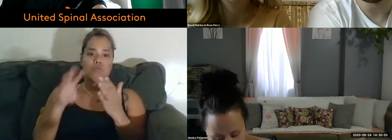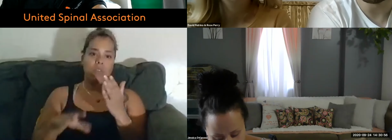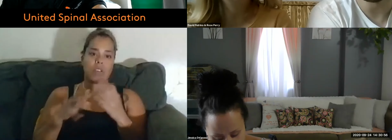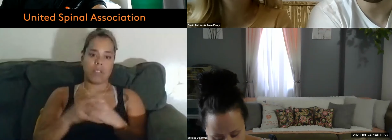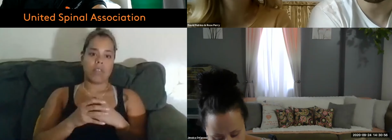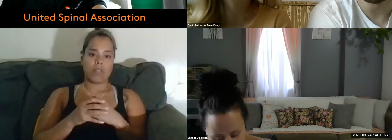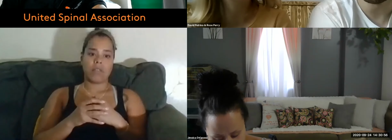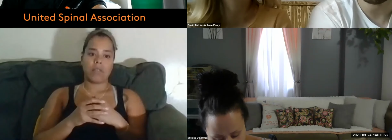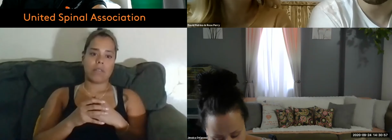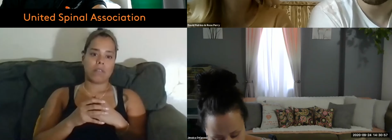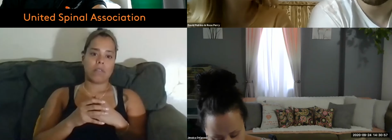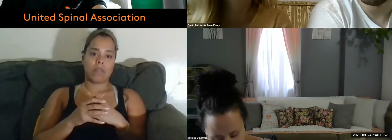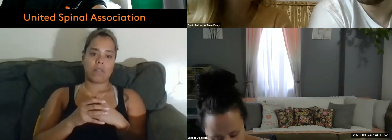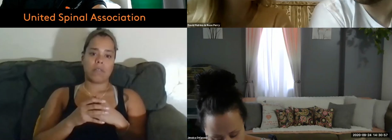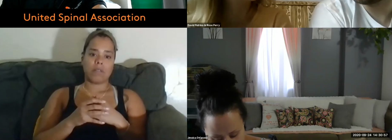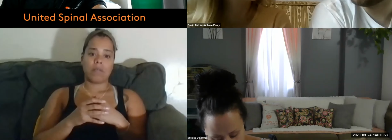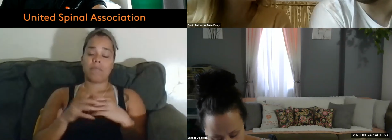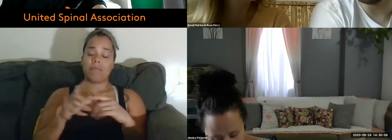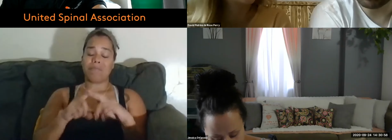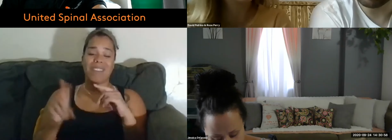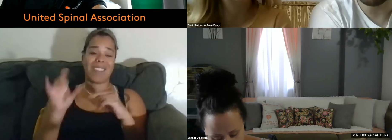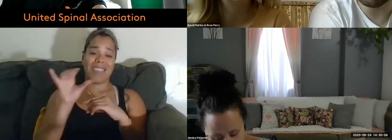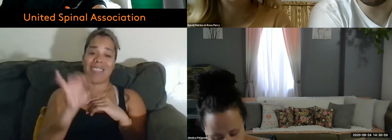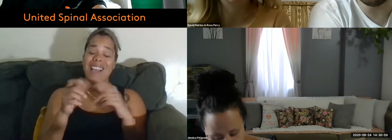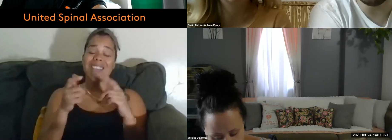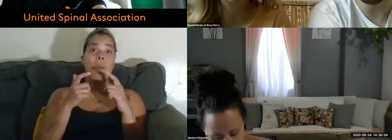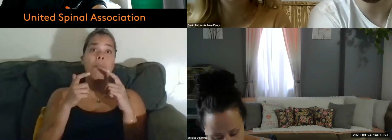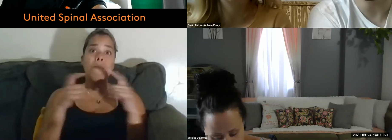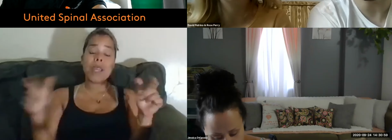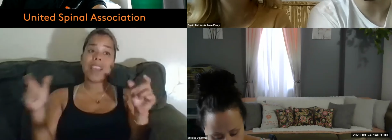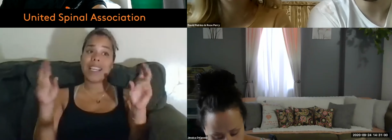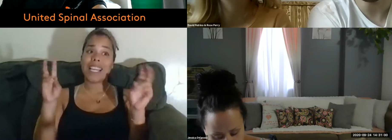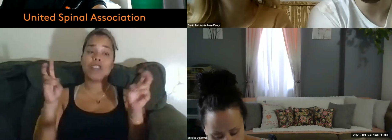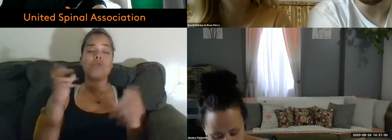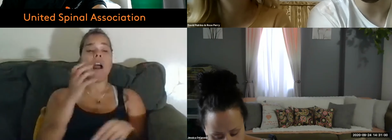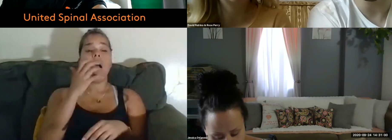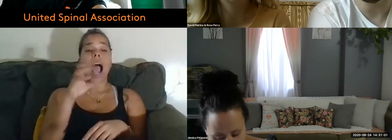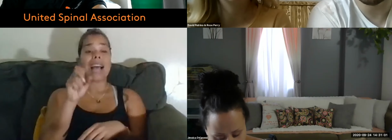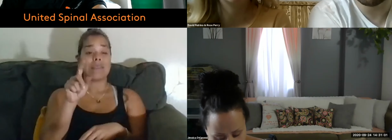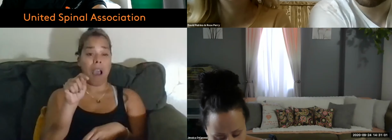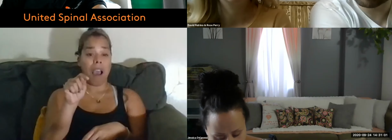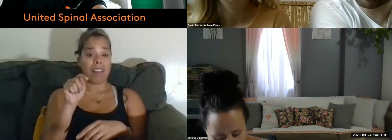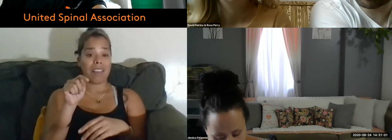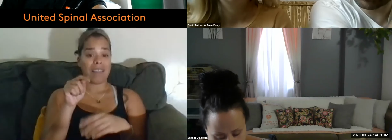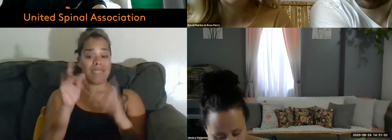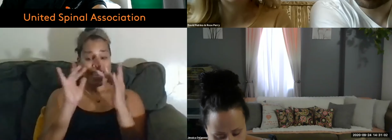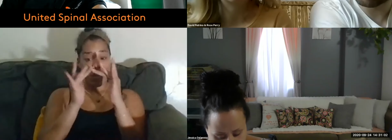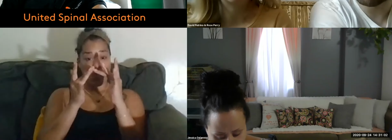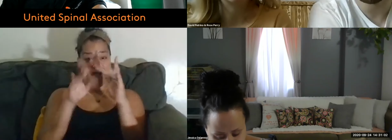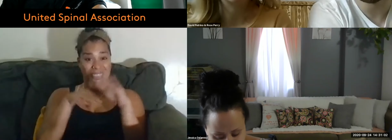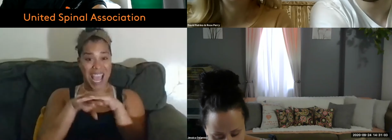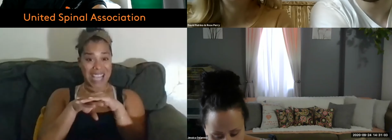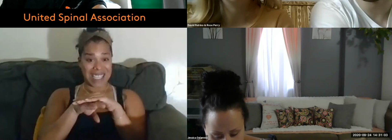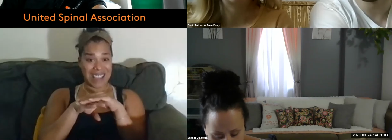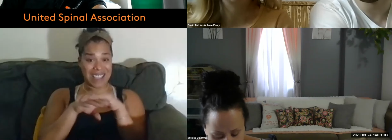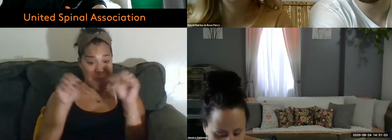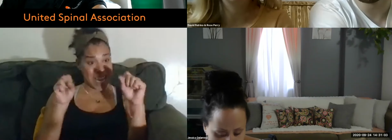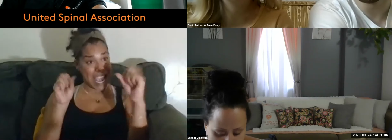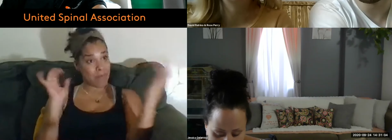But this is a major issue. Like the access to internet is a bigger issue, I think, than access